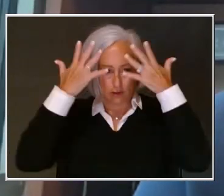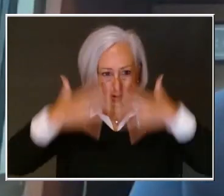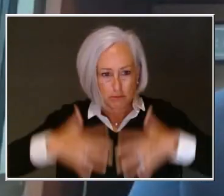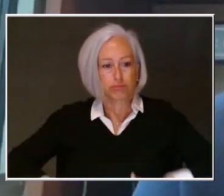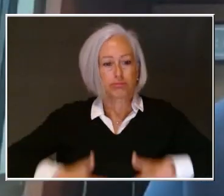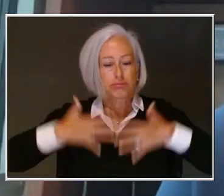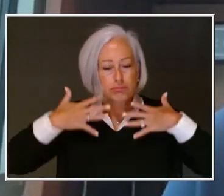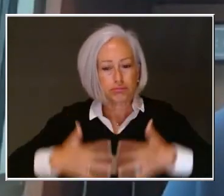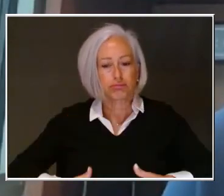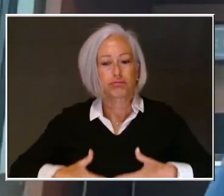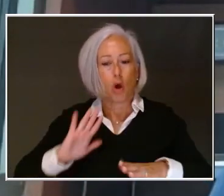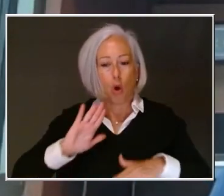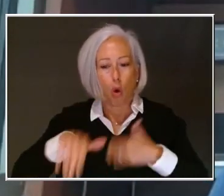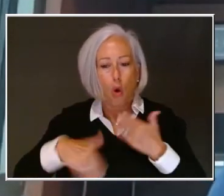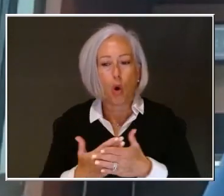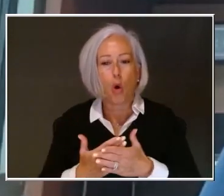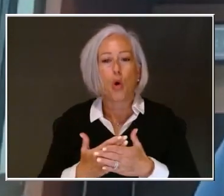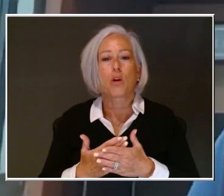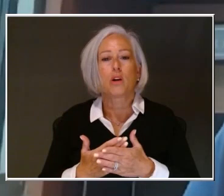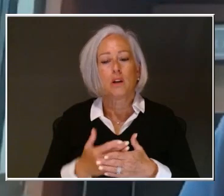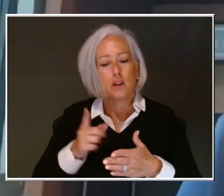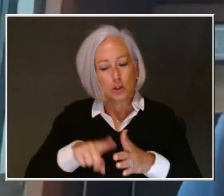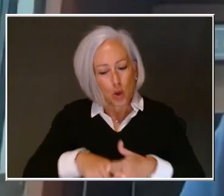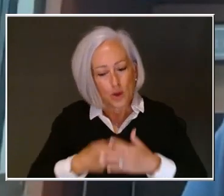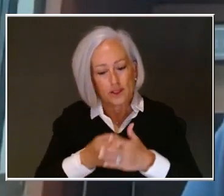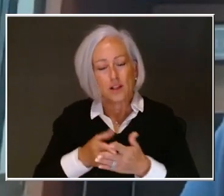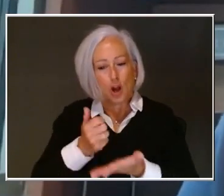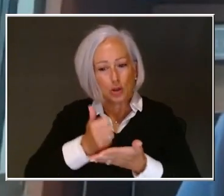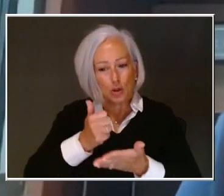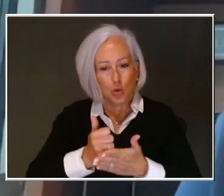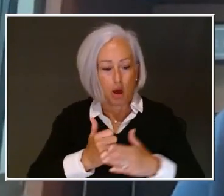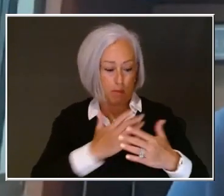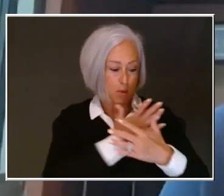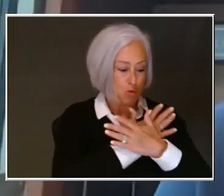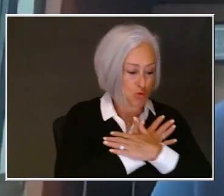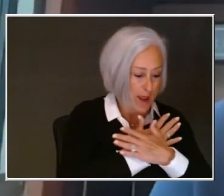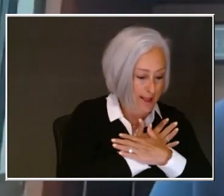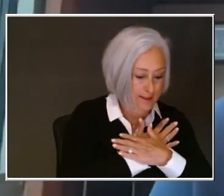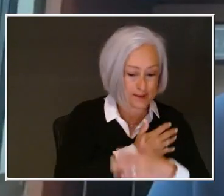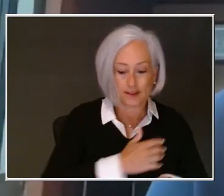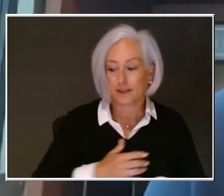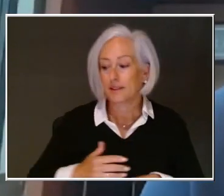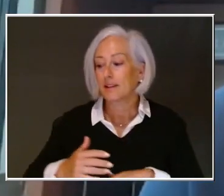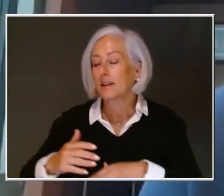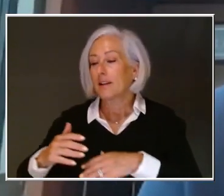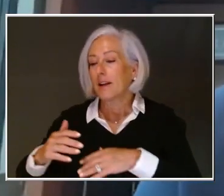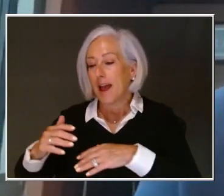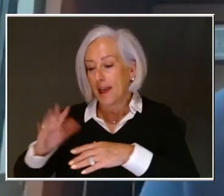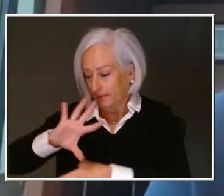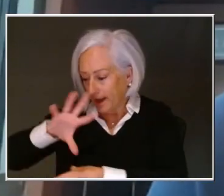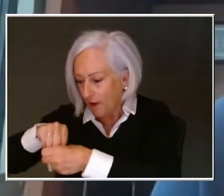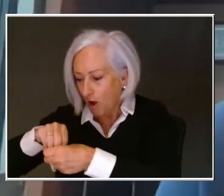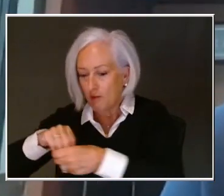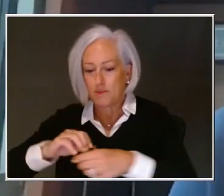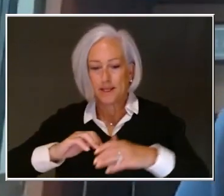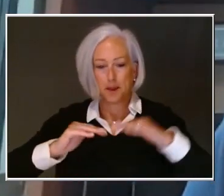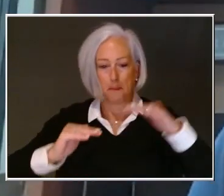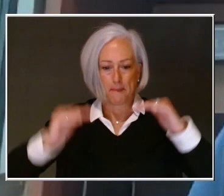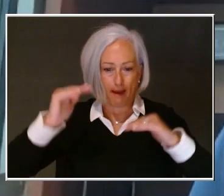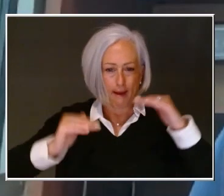impact. And so you start working to balance rest and participation so people can be at their peak performance. And